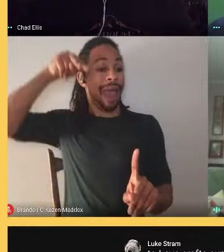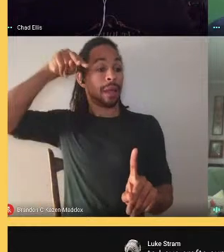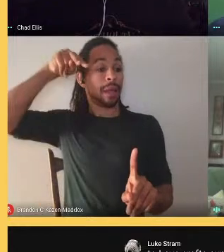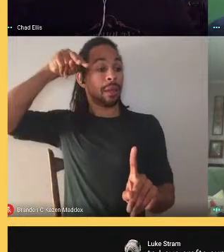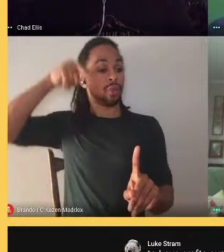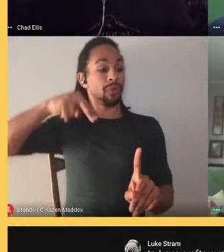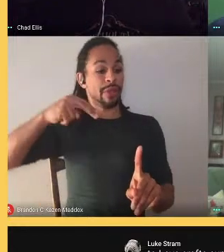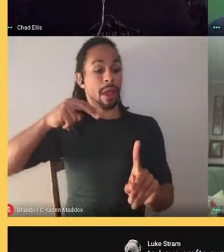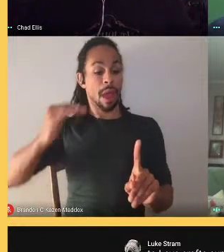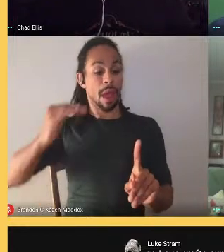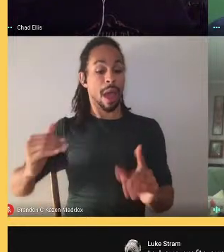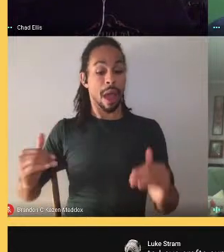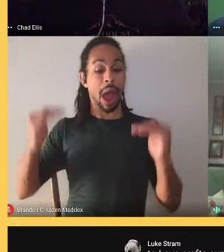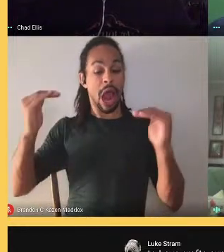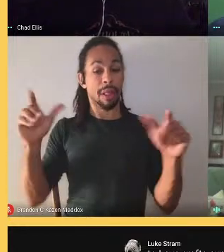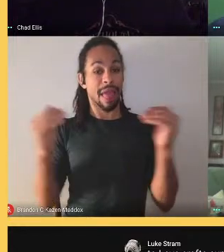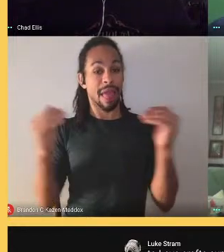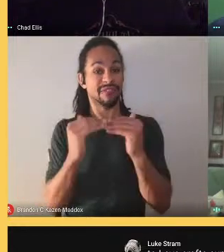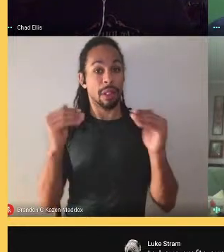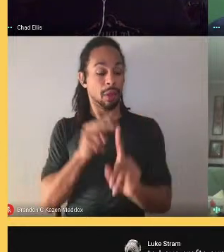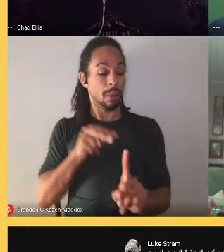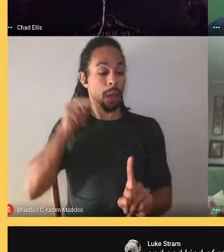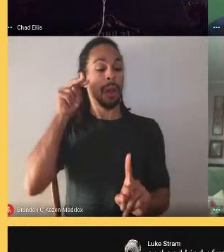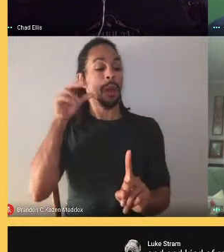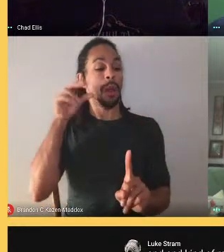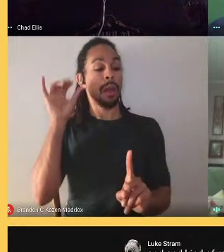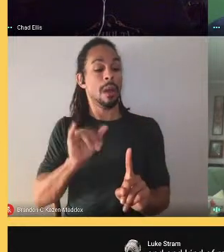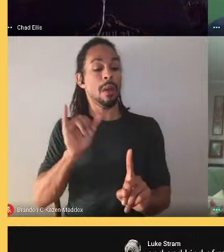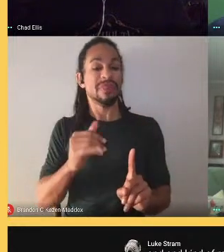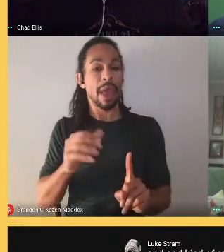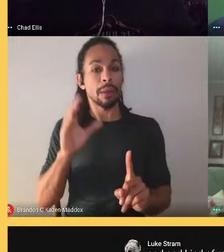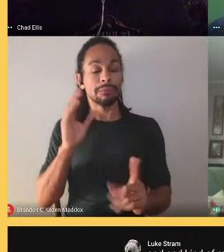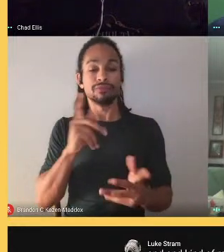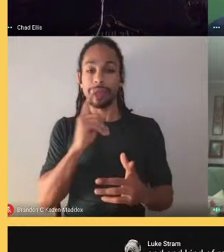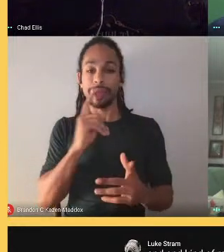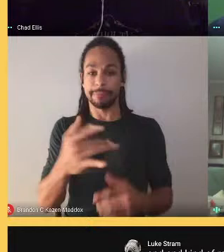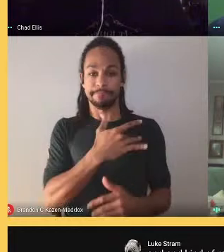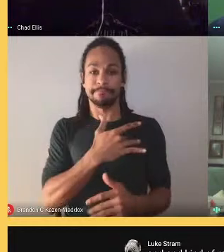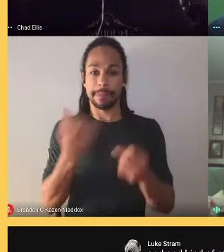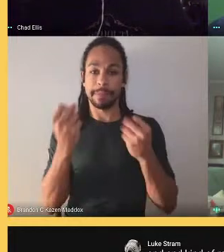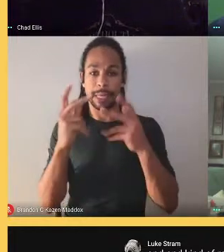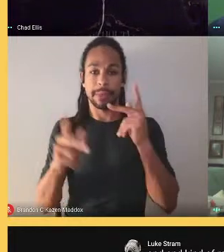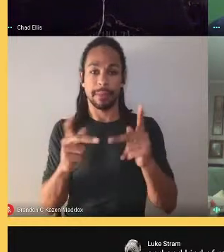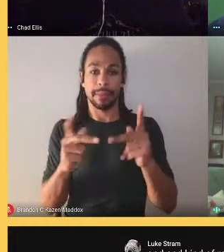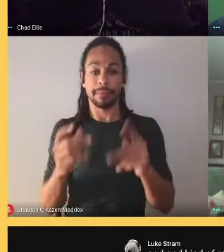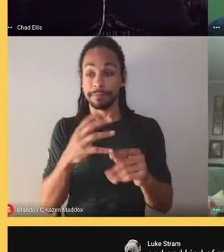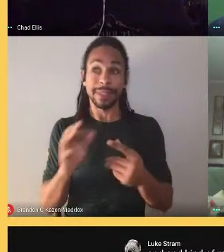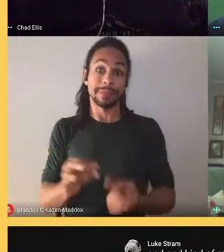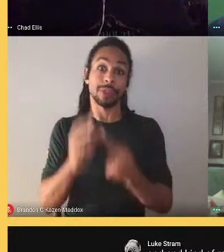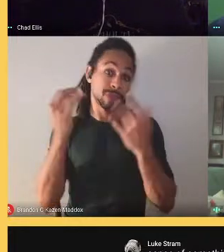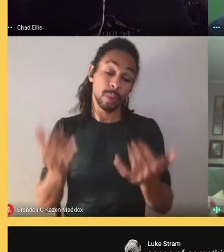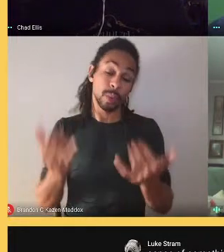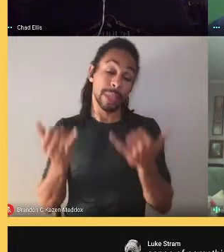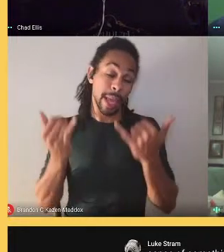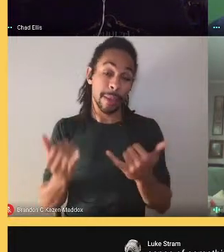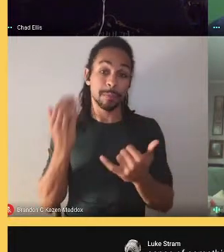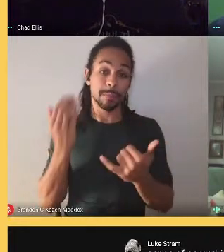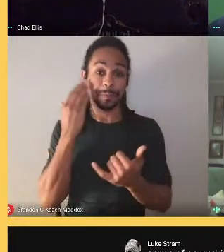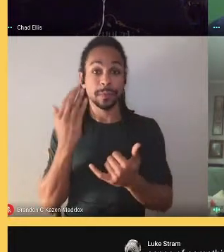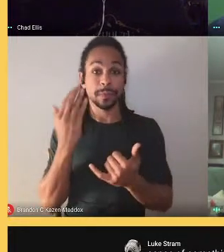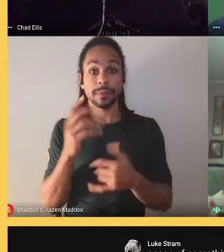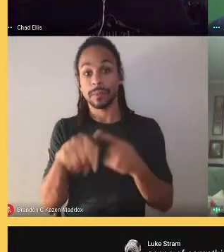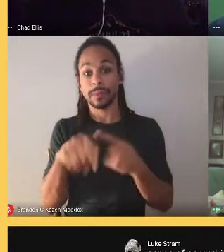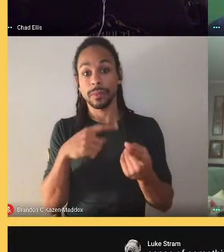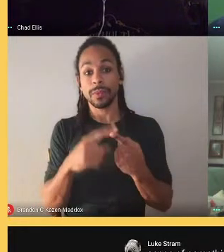You know, that I think resonates with a lot of people, and especially nowadays, like, you know, would something say like institutional